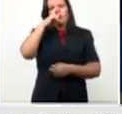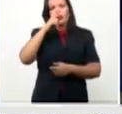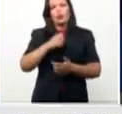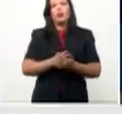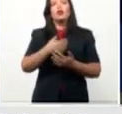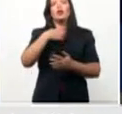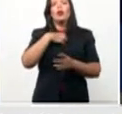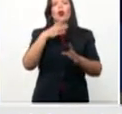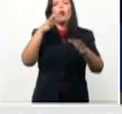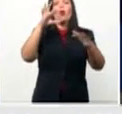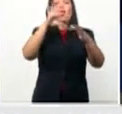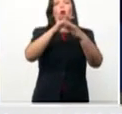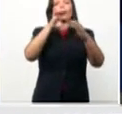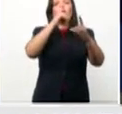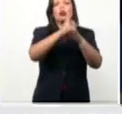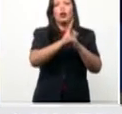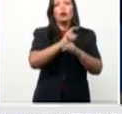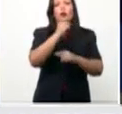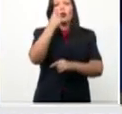It's a positive case contact.